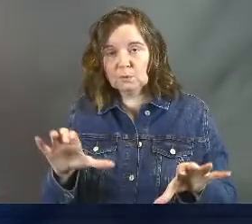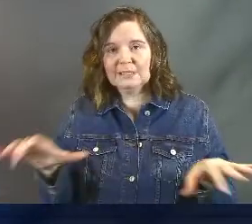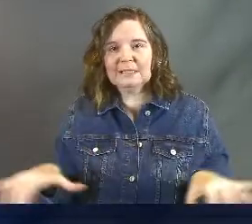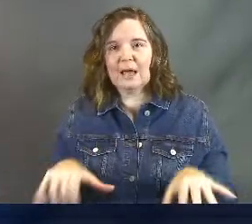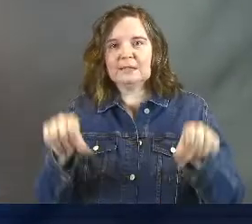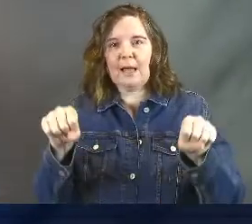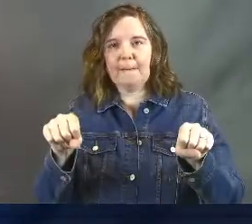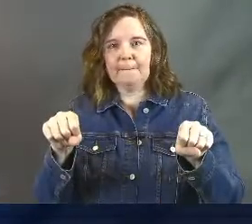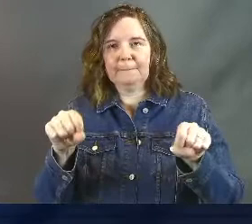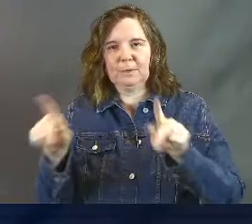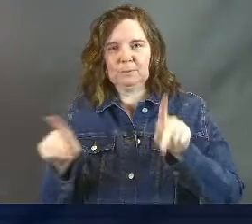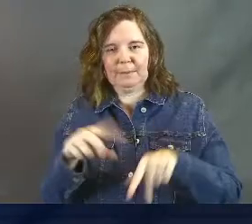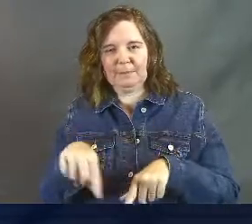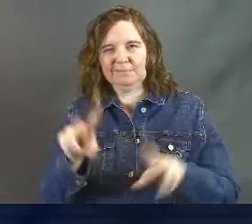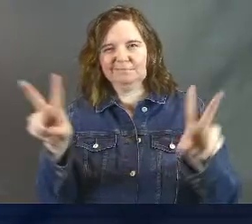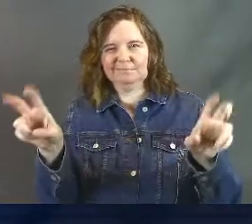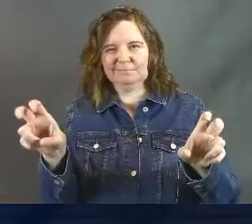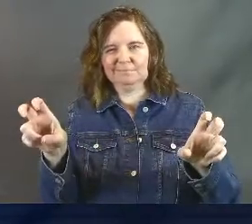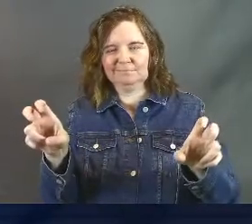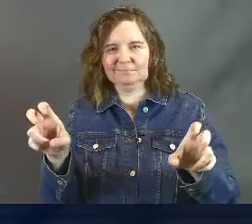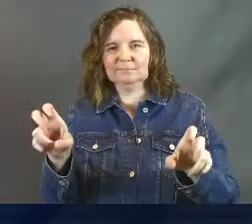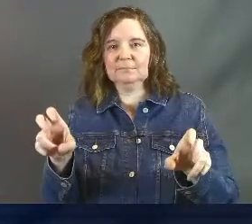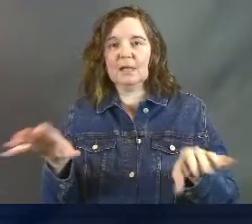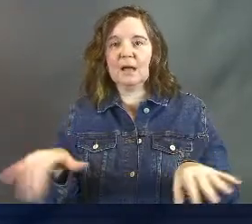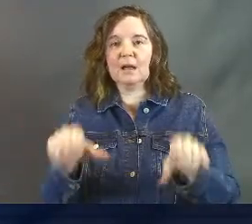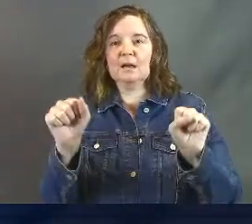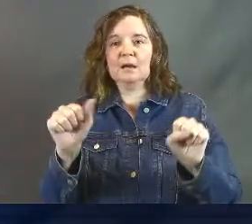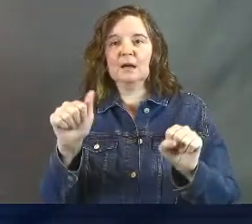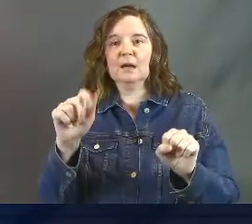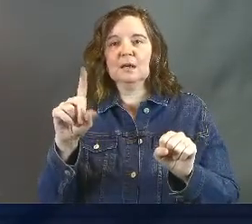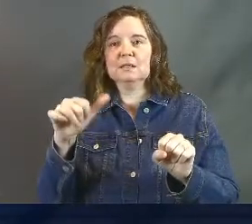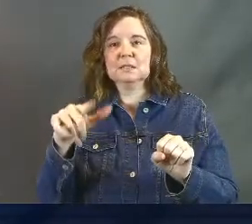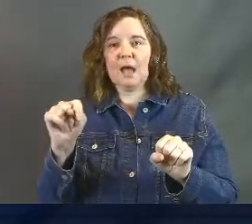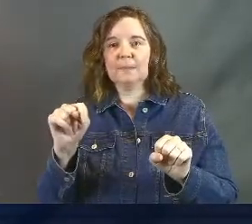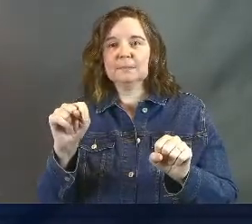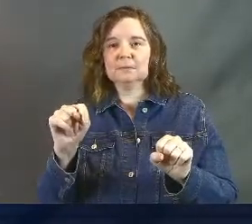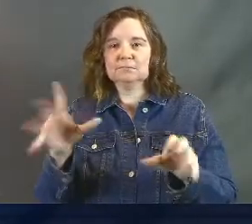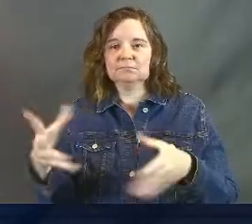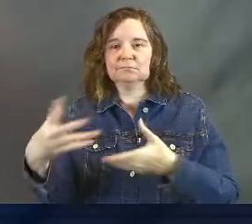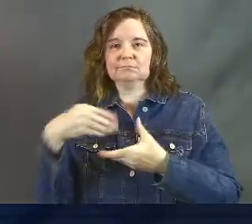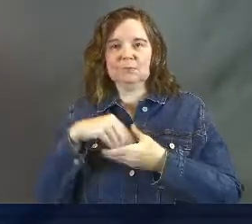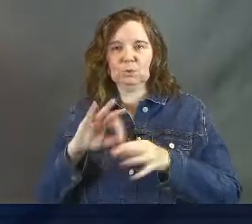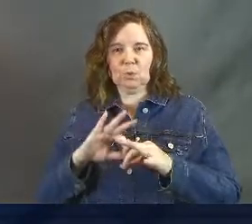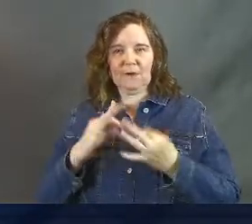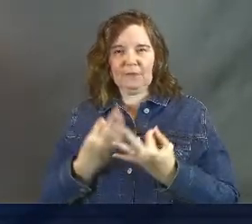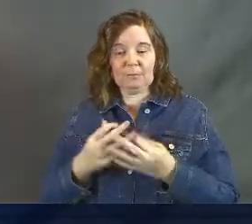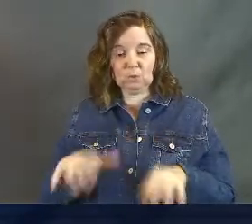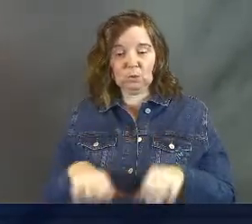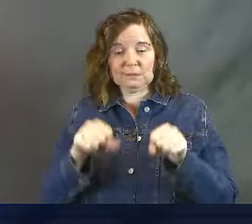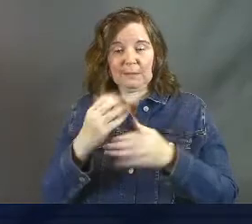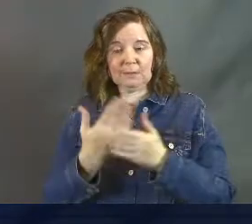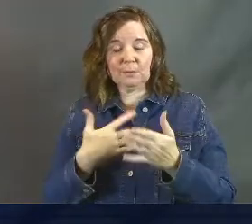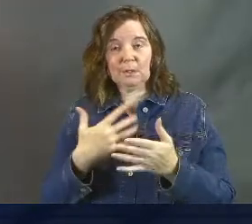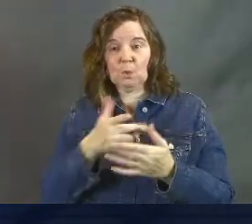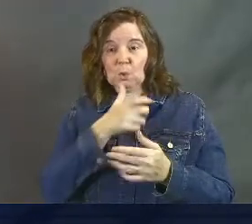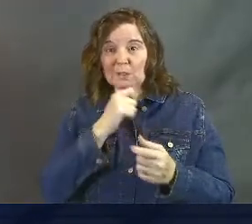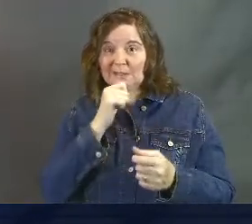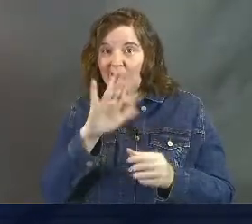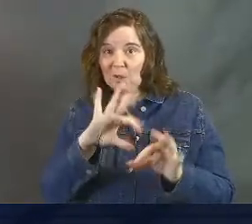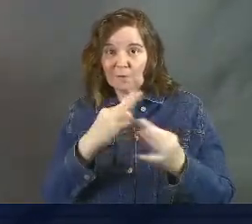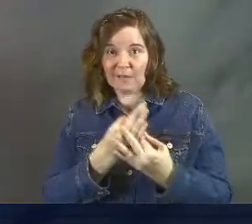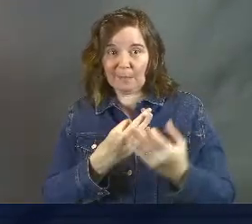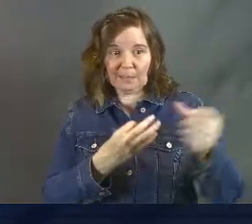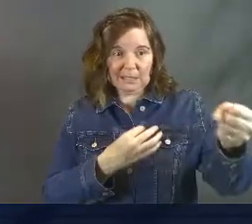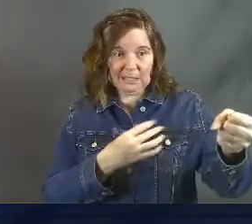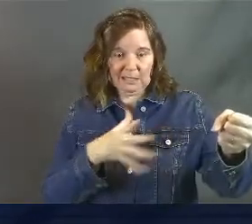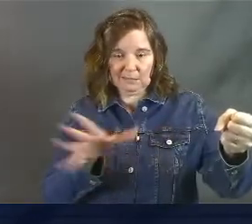adopt those people. Who are those people? You need to adopt those people. To adopt somebody is to take someone who is not your